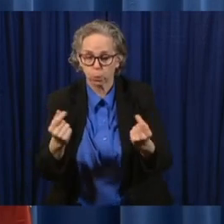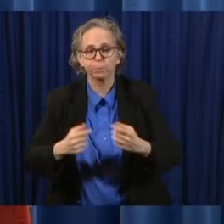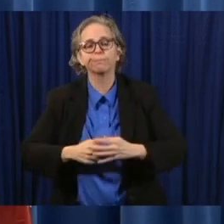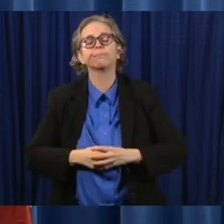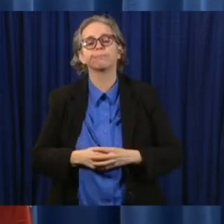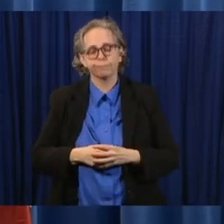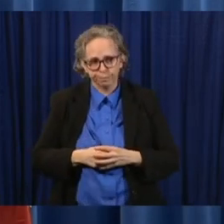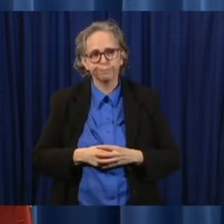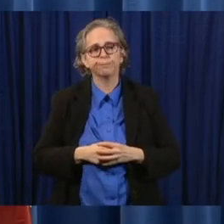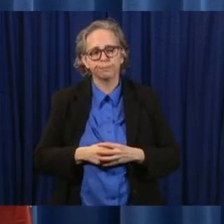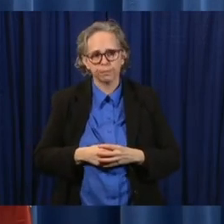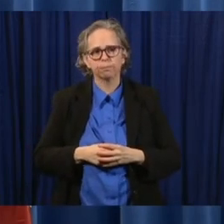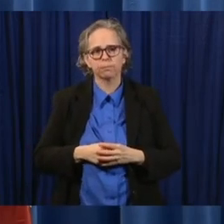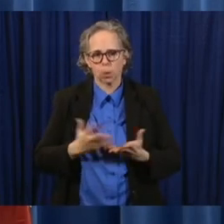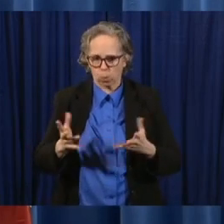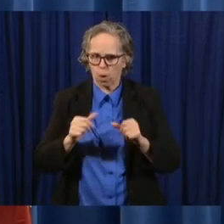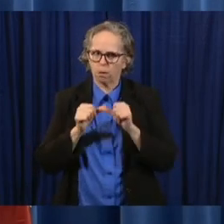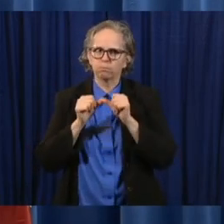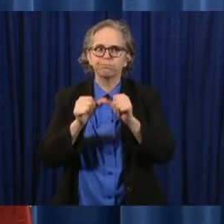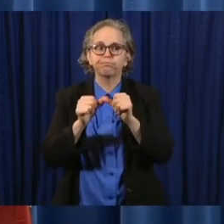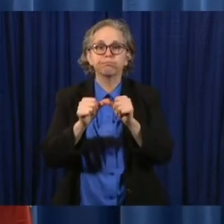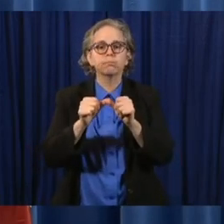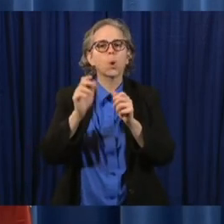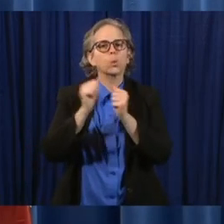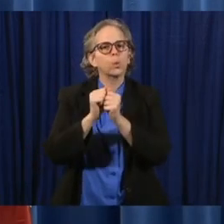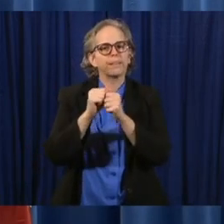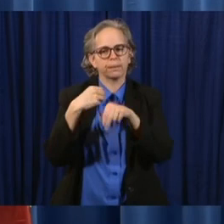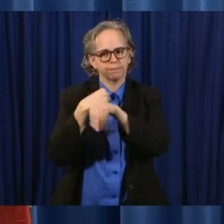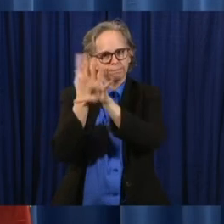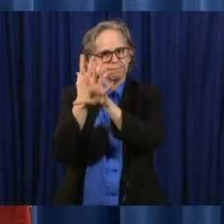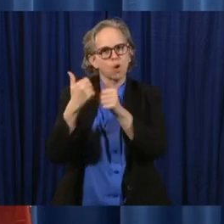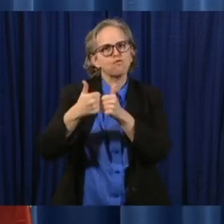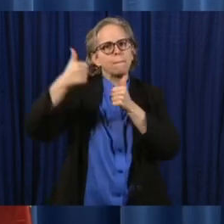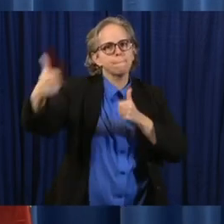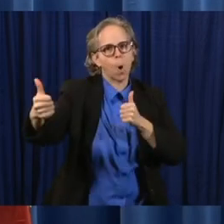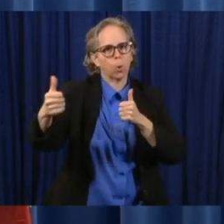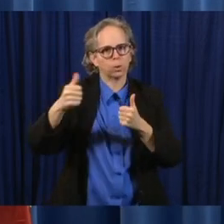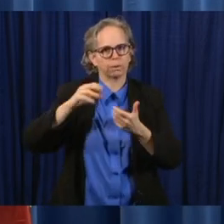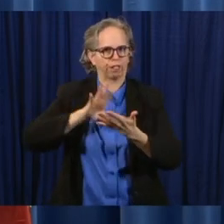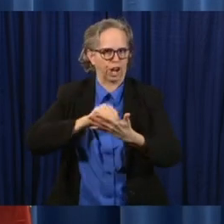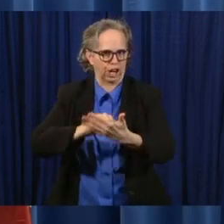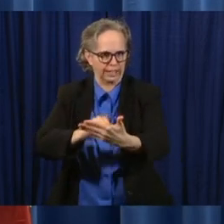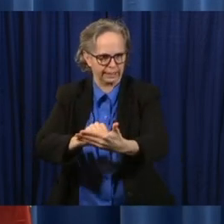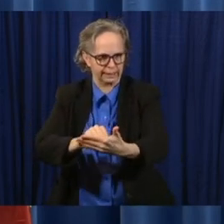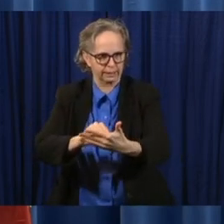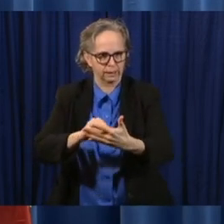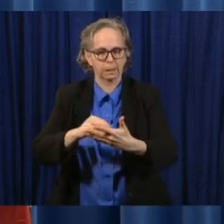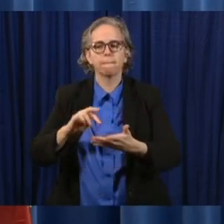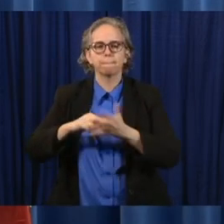to go to school remotely. I want to thank the teachers. I want to thank